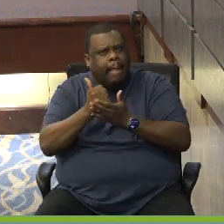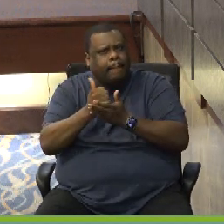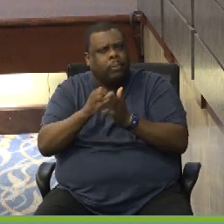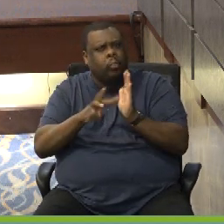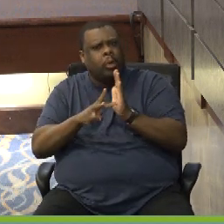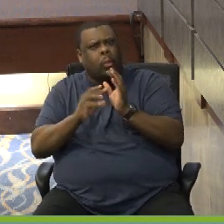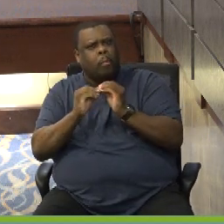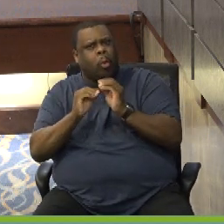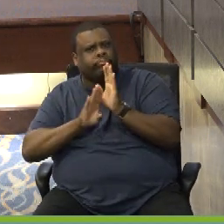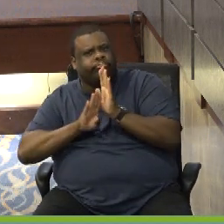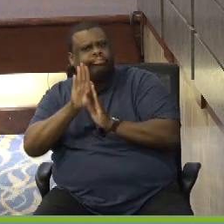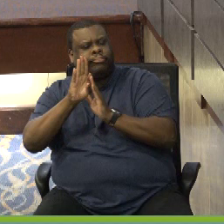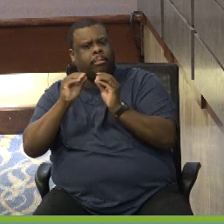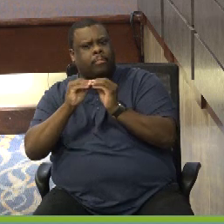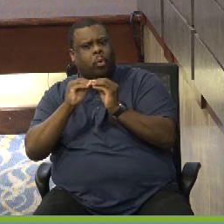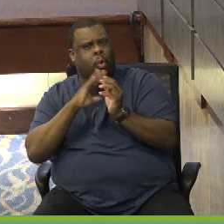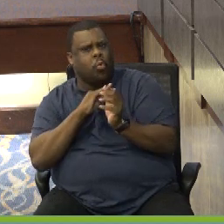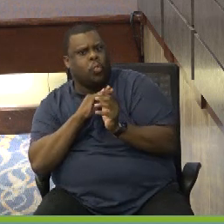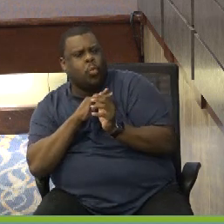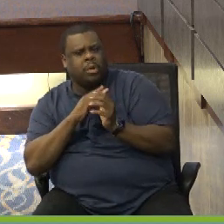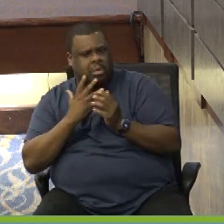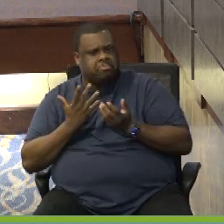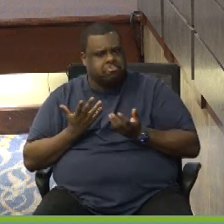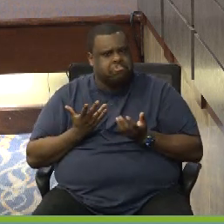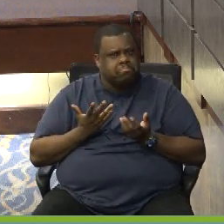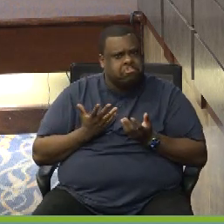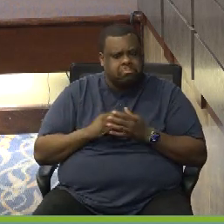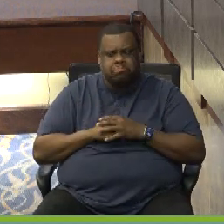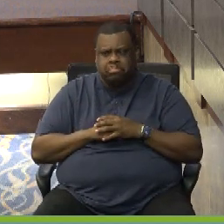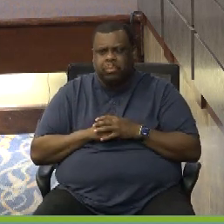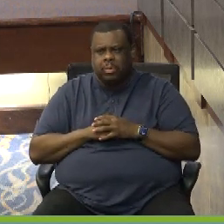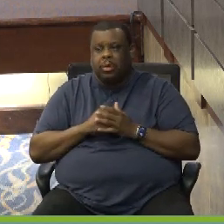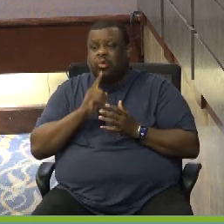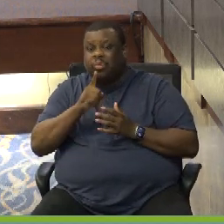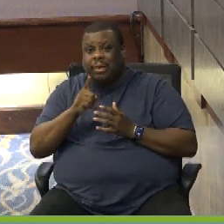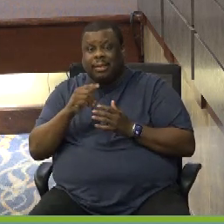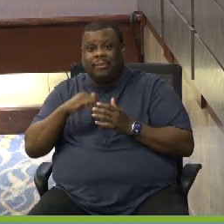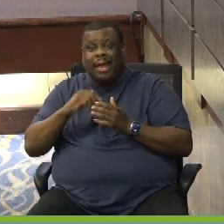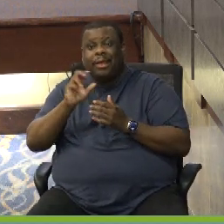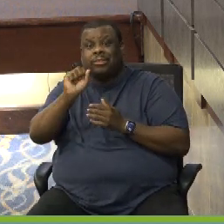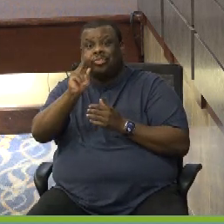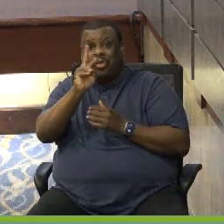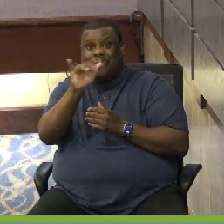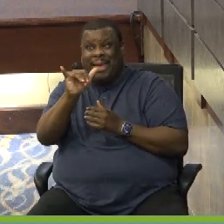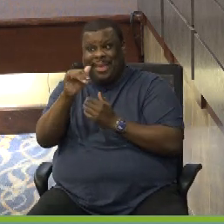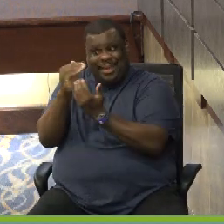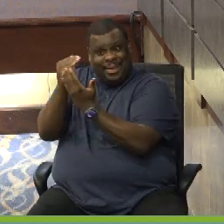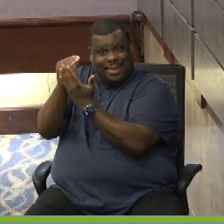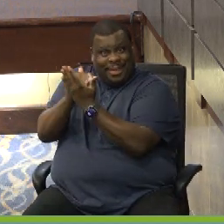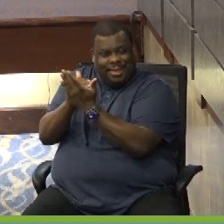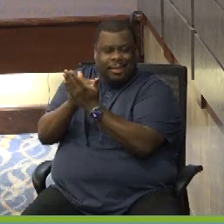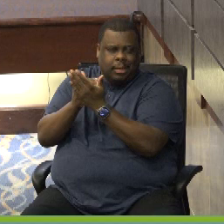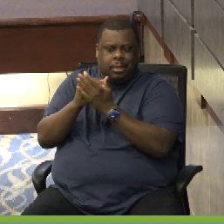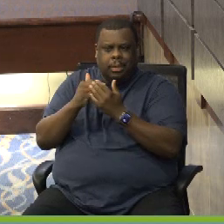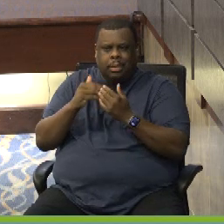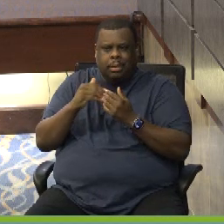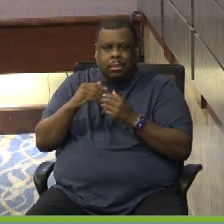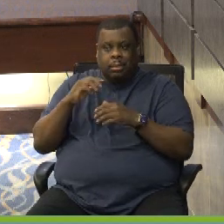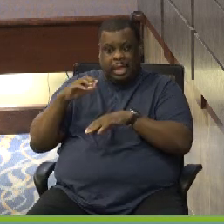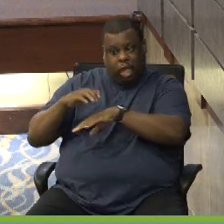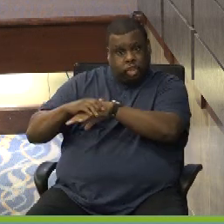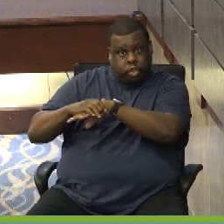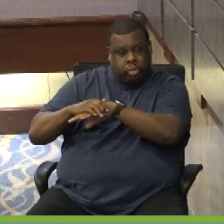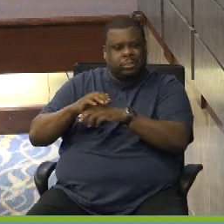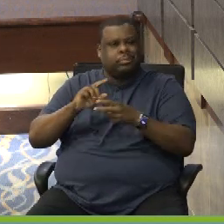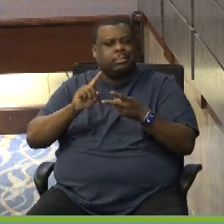students, workers, visitors. We offered the survey in both English and Spanish, and again, we're really pleased with the